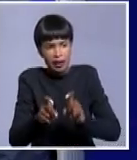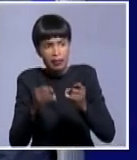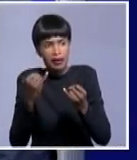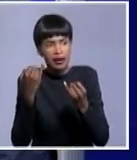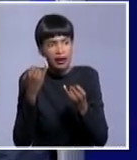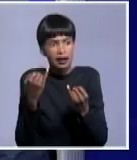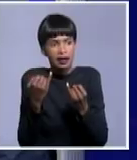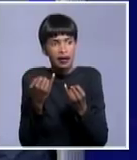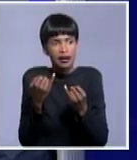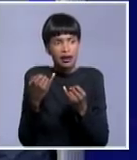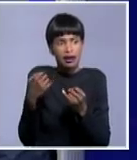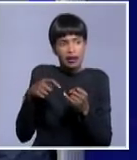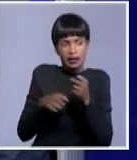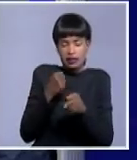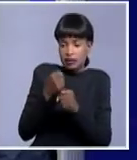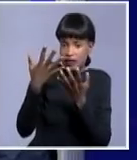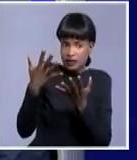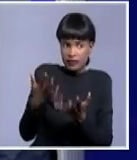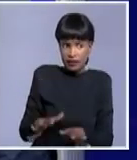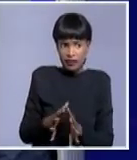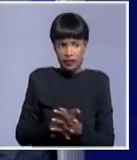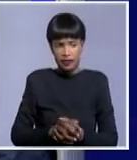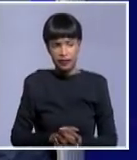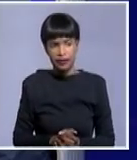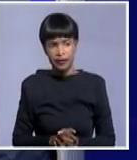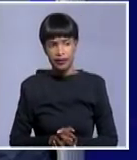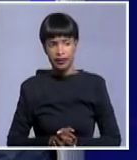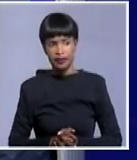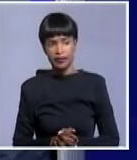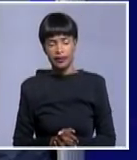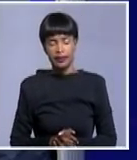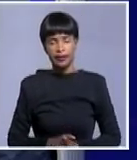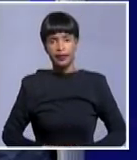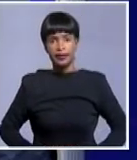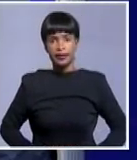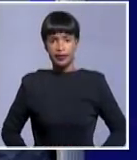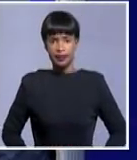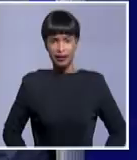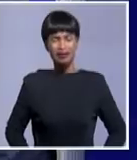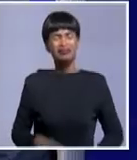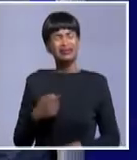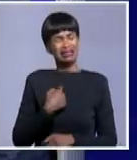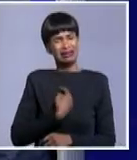just concluded this year. And as a result,